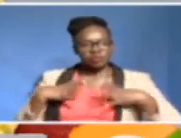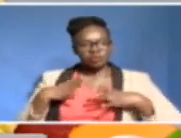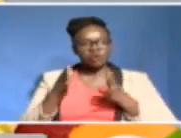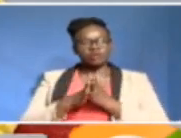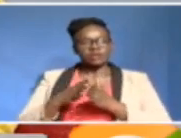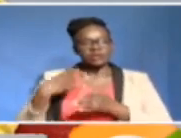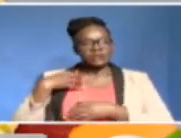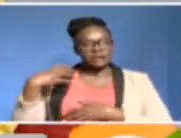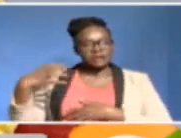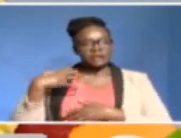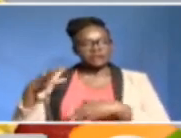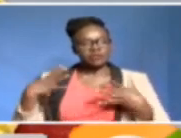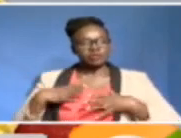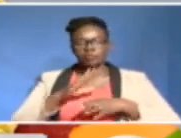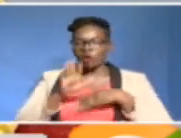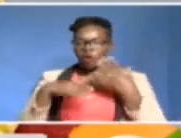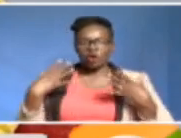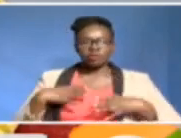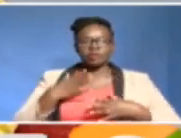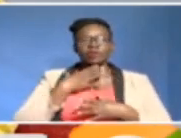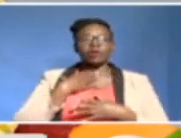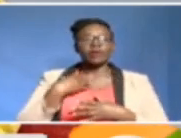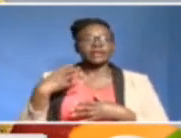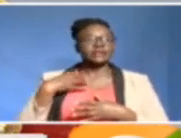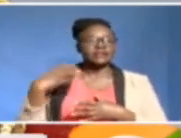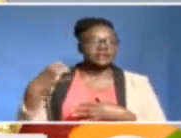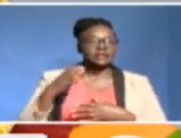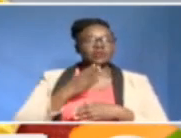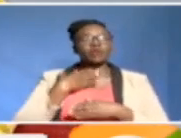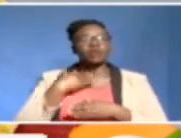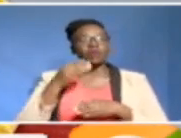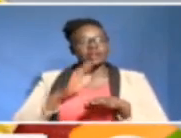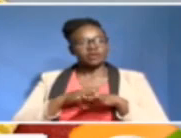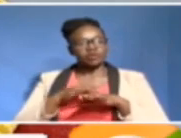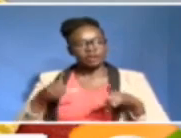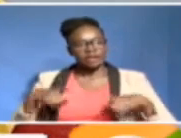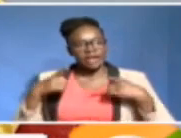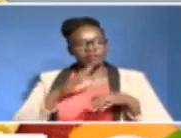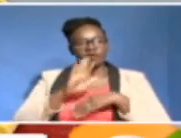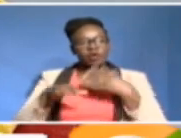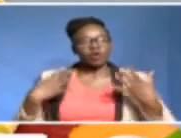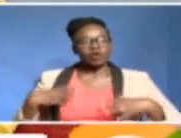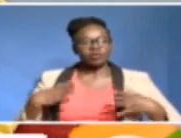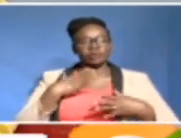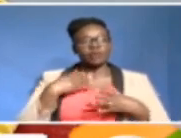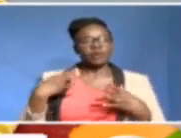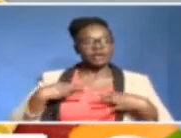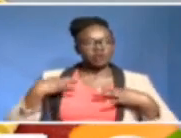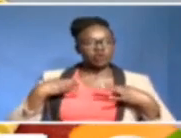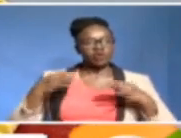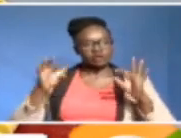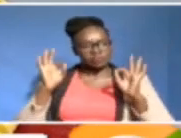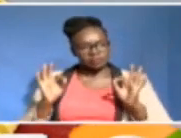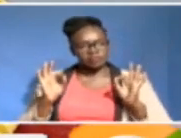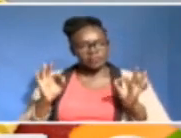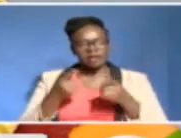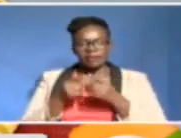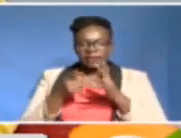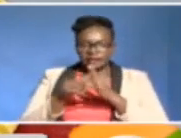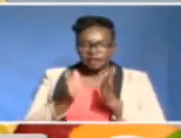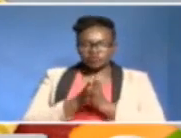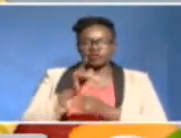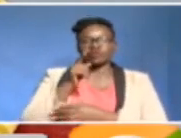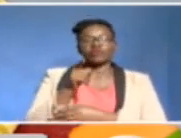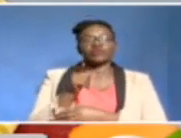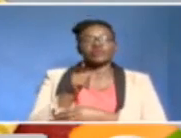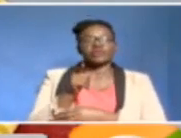rich. Everybody wants a good life. Yeah. Everybody wants to be, women want to be slay queens. They want to dress good all the time. But it starts from you. It doesn't